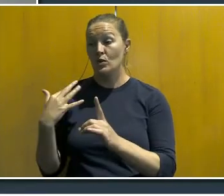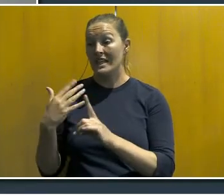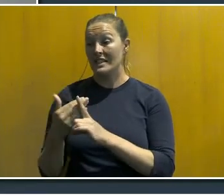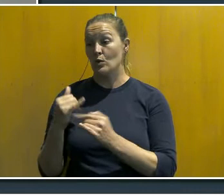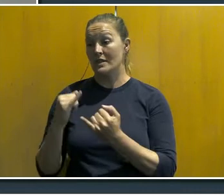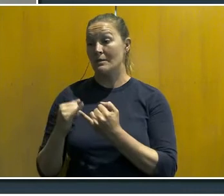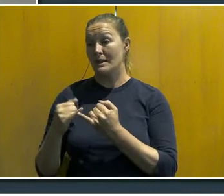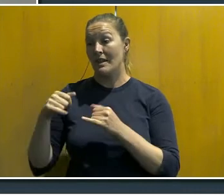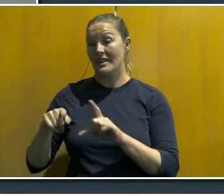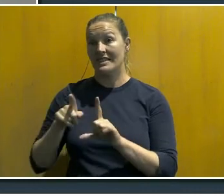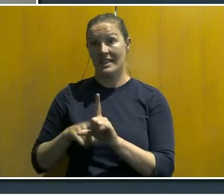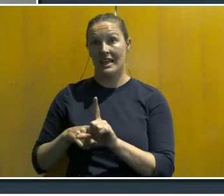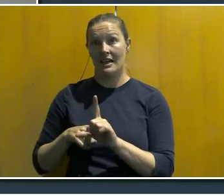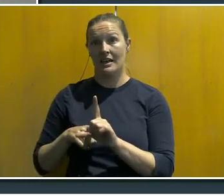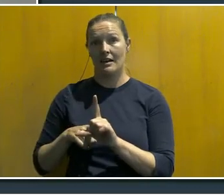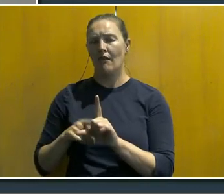September this year, was